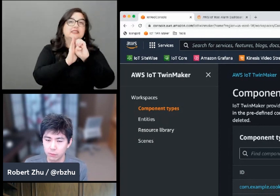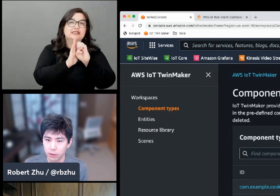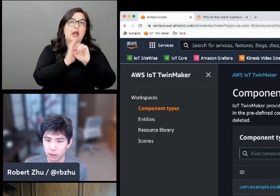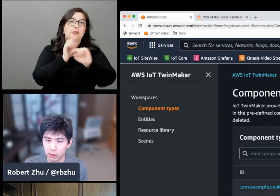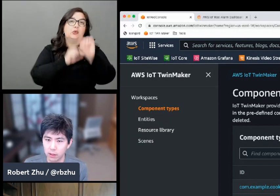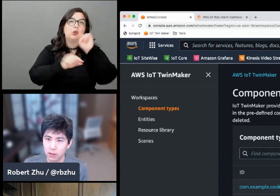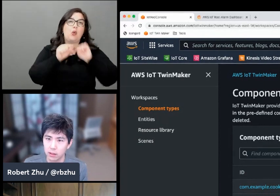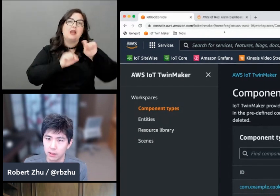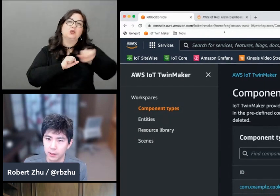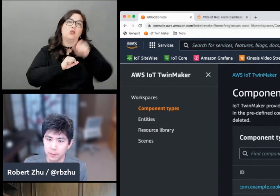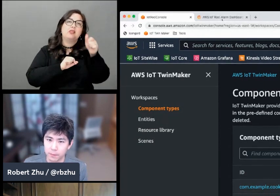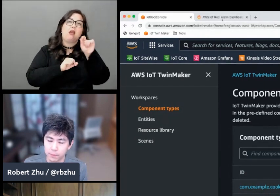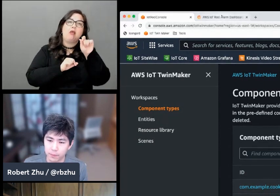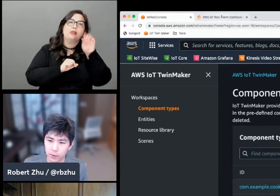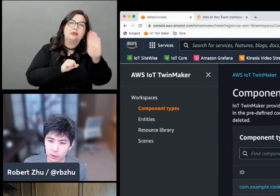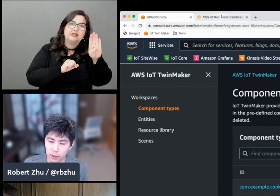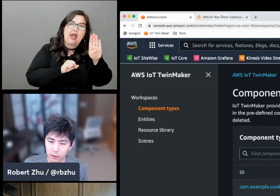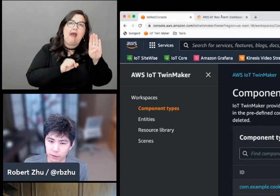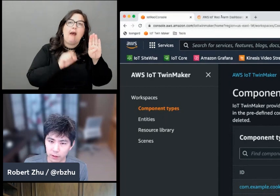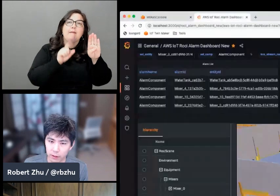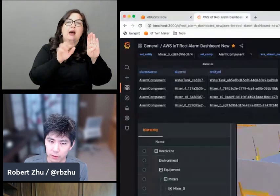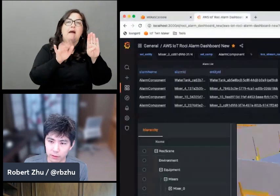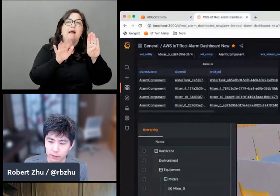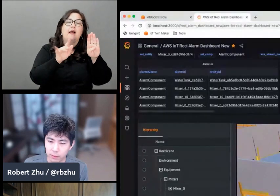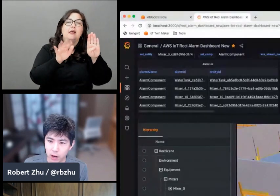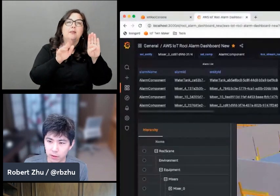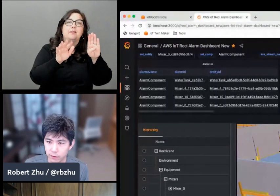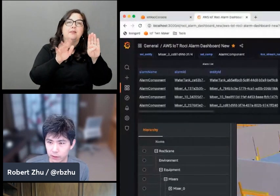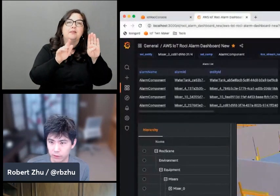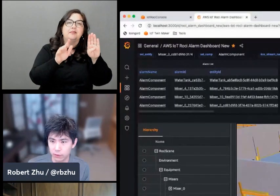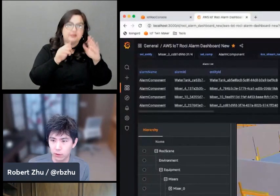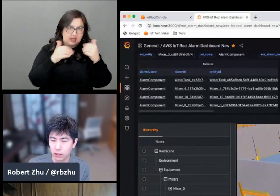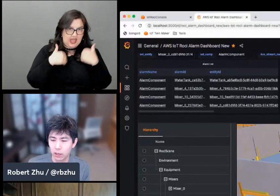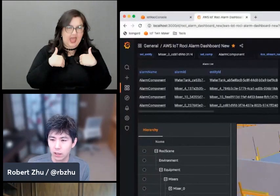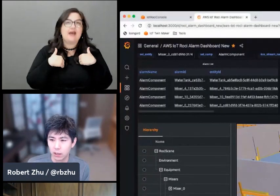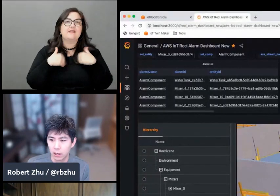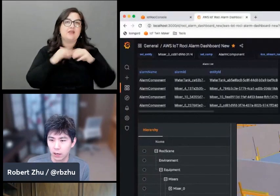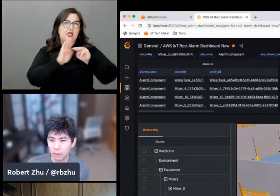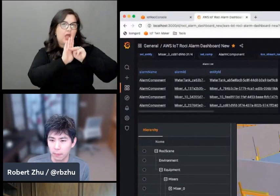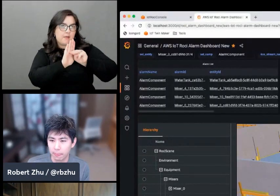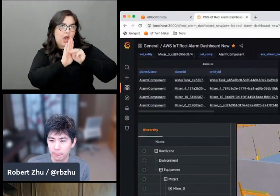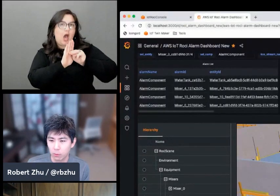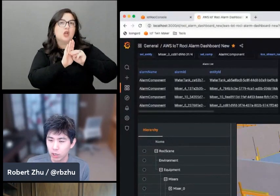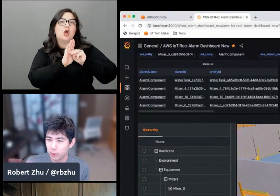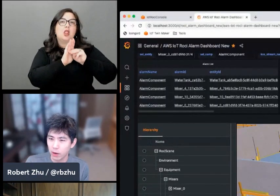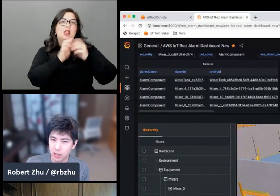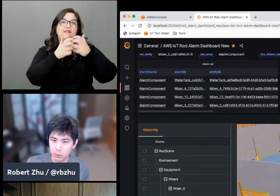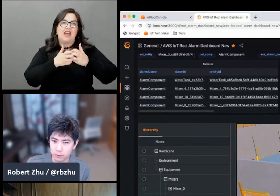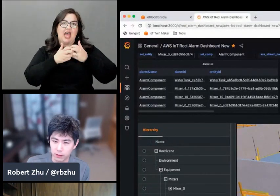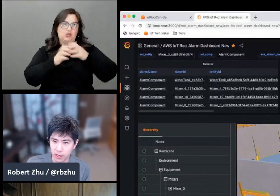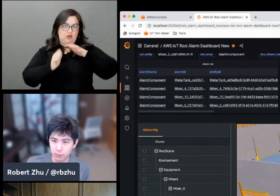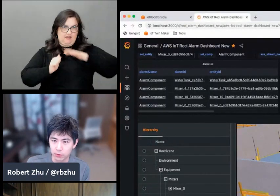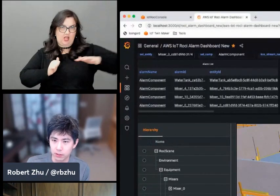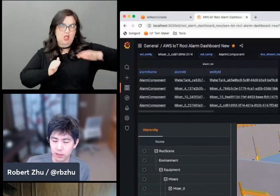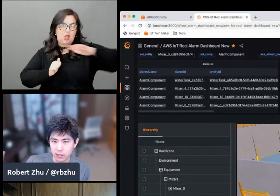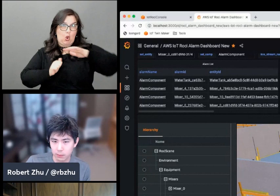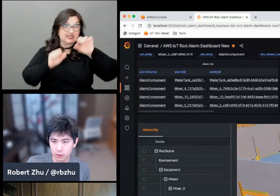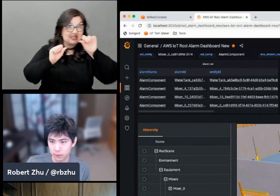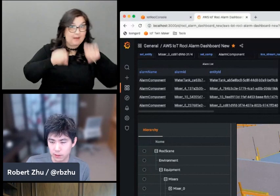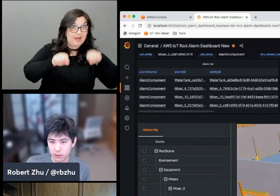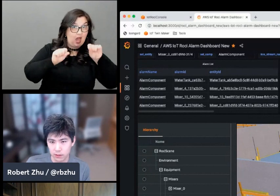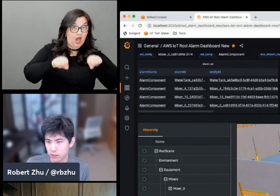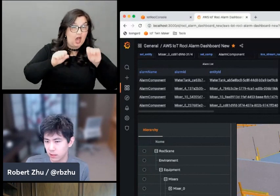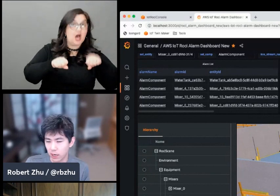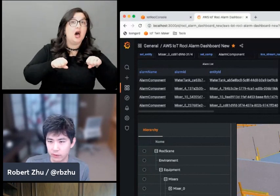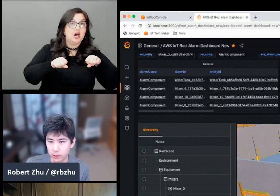that you have where we have the model of the factory floor, would it be possible, for example, to take some of